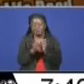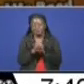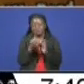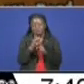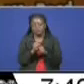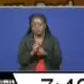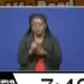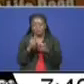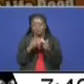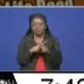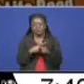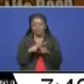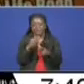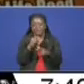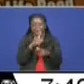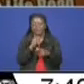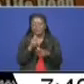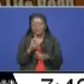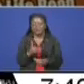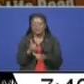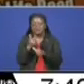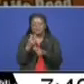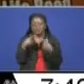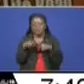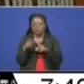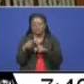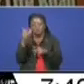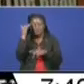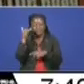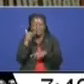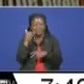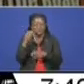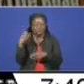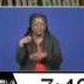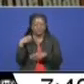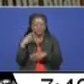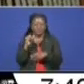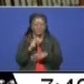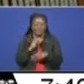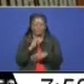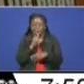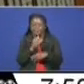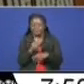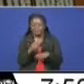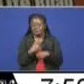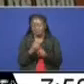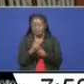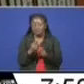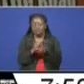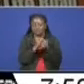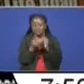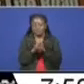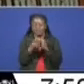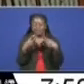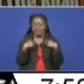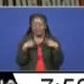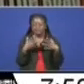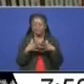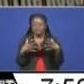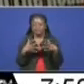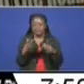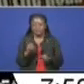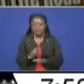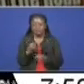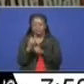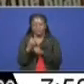running and being an assistant to go into head coach. So I'm making the transition, and I got a great support team